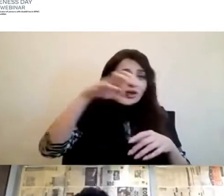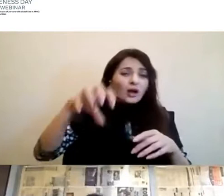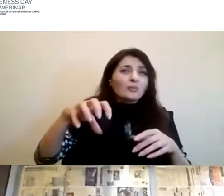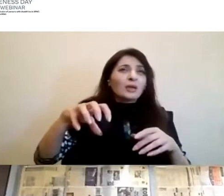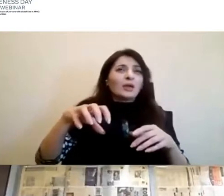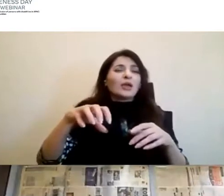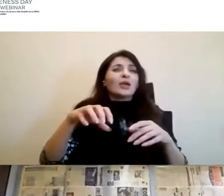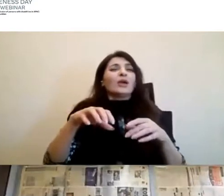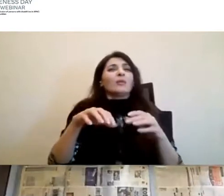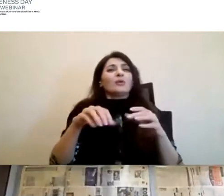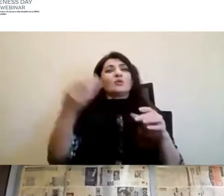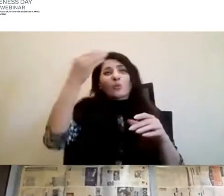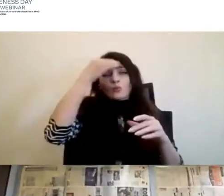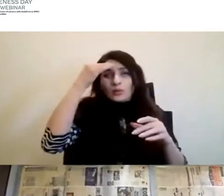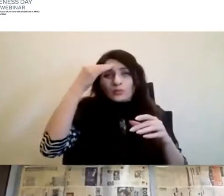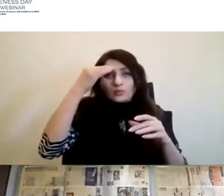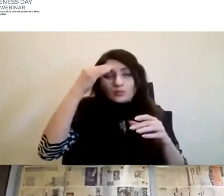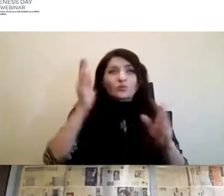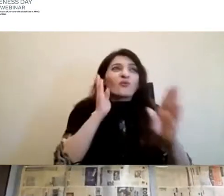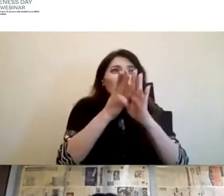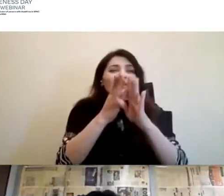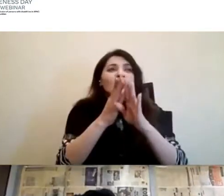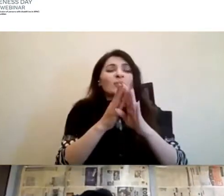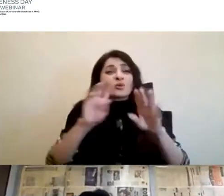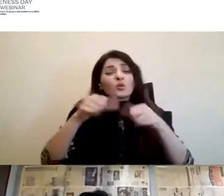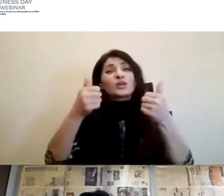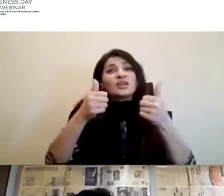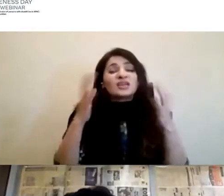that maybe is the